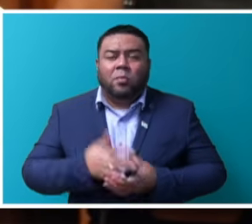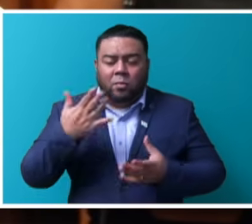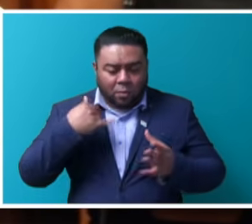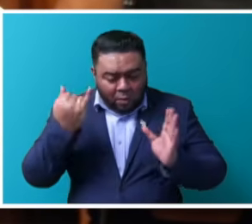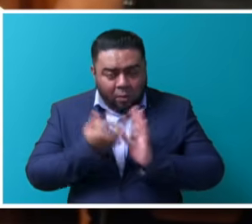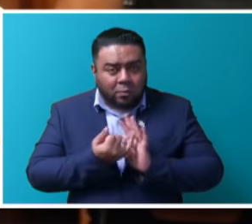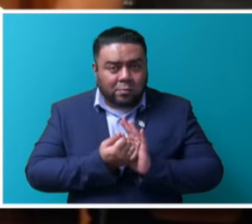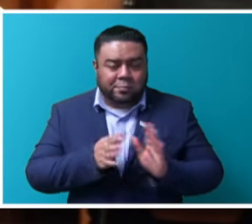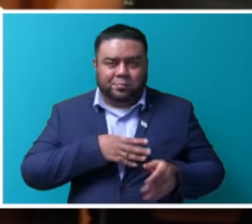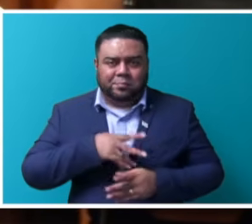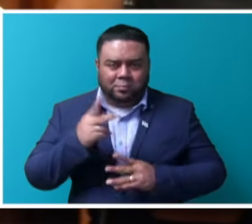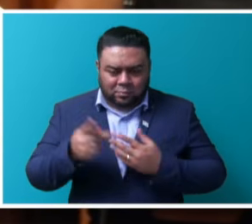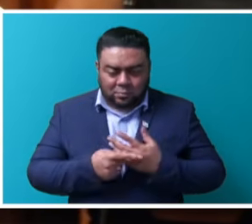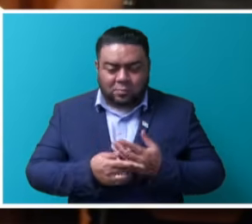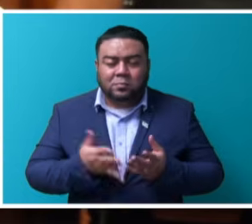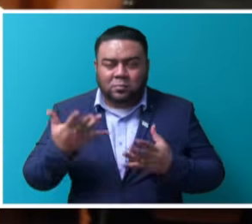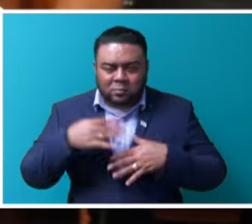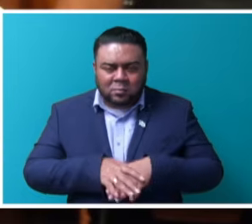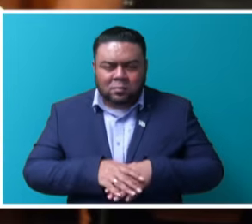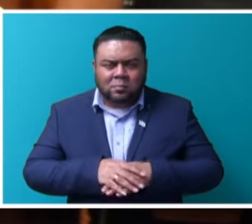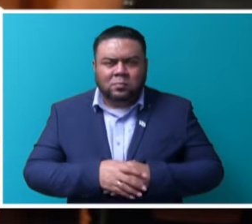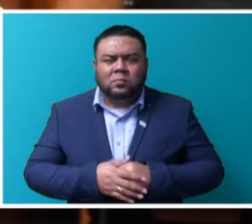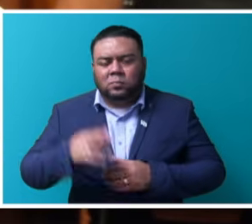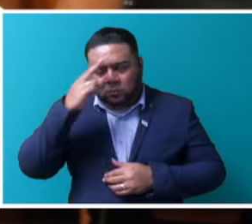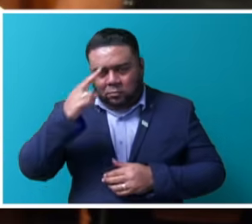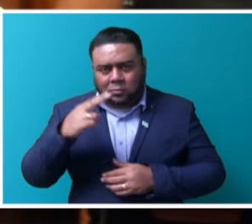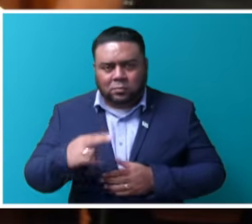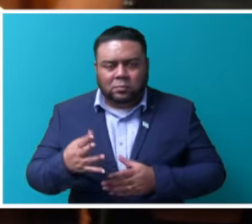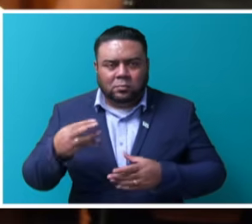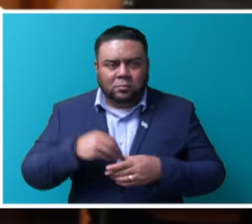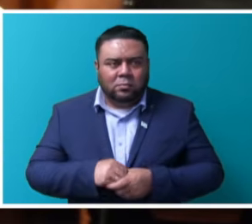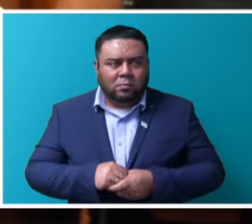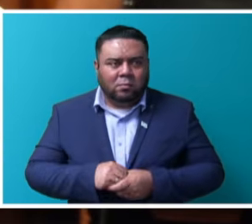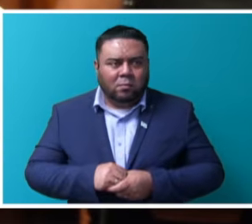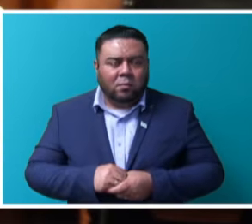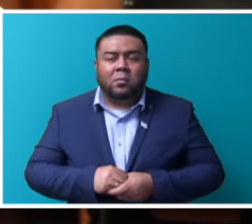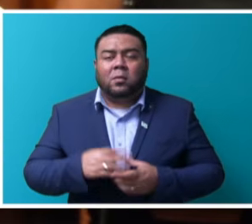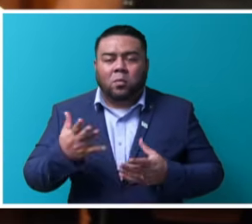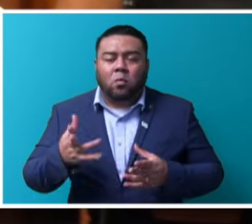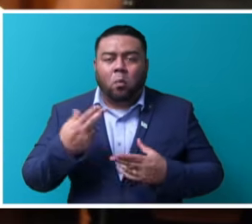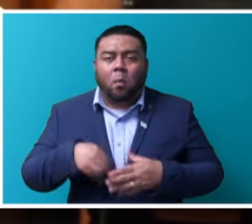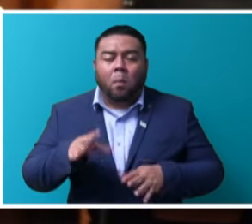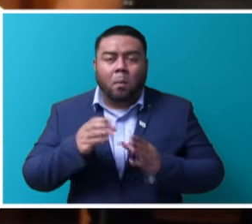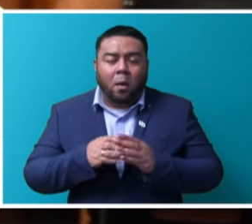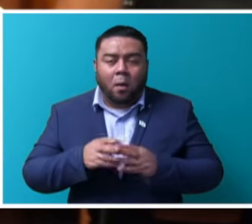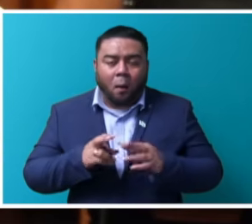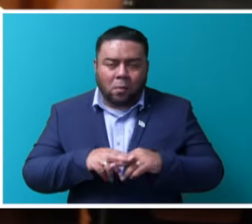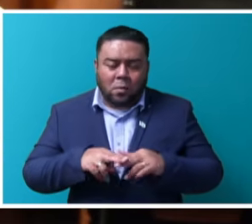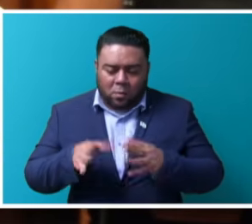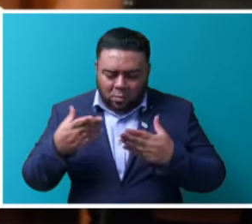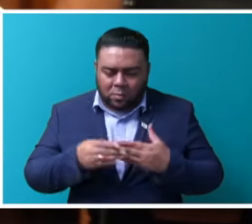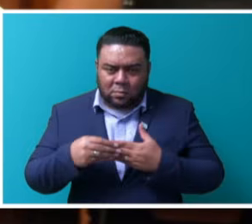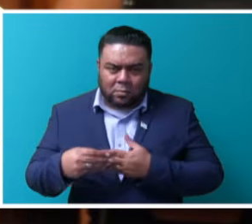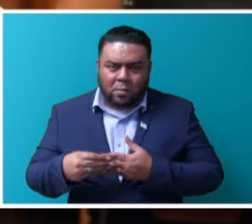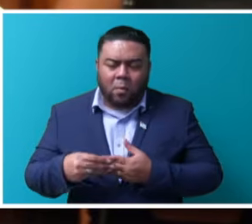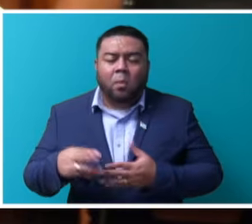making steady progress under the stewardship of the National ID Steering Committee. While the Reserve Bank of Fiji is the lead implementation agency,